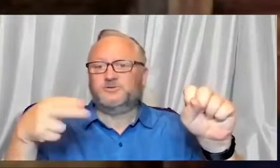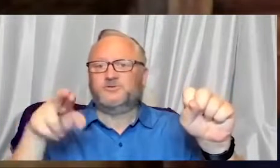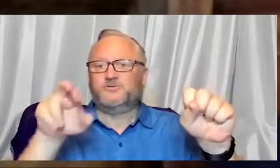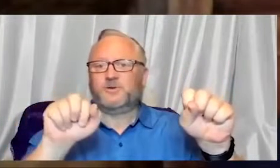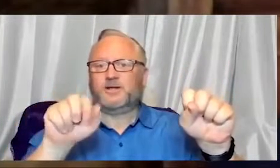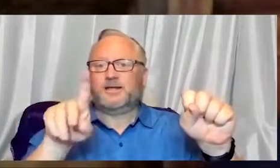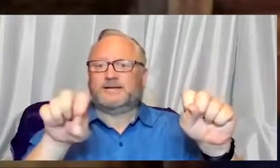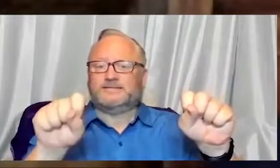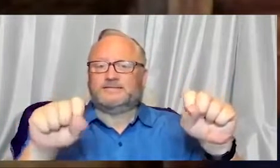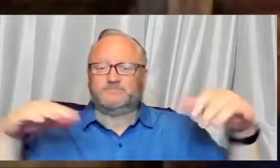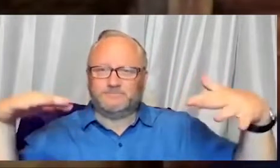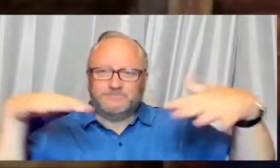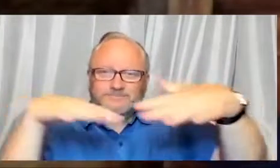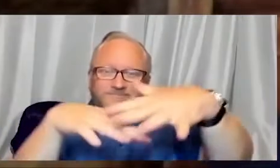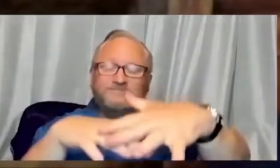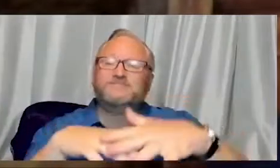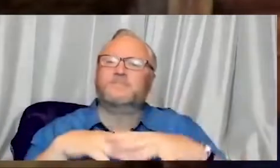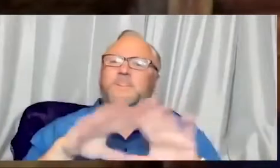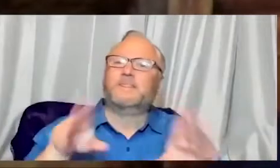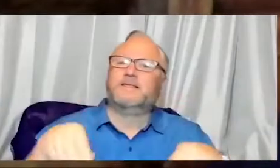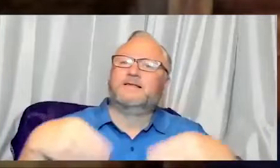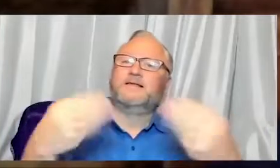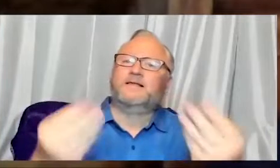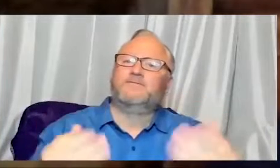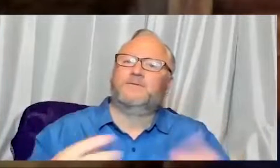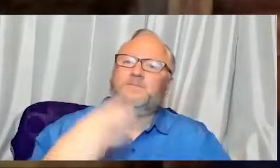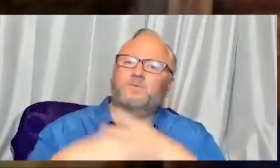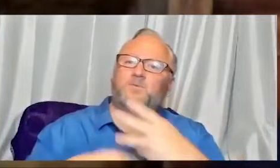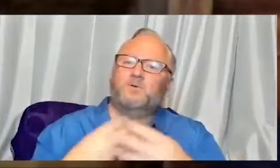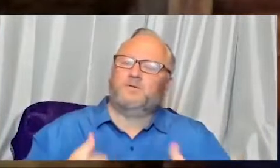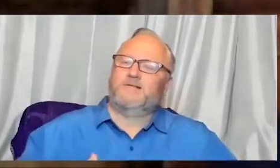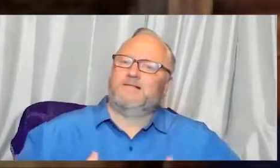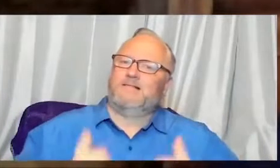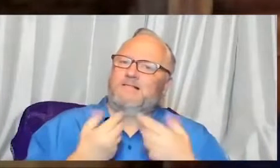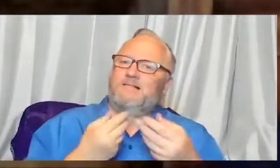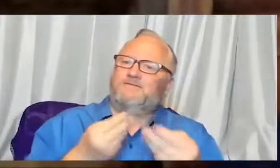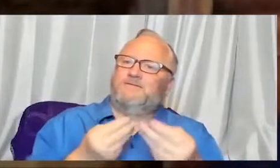the world with life-giving, healing waters,